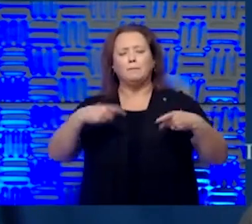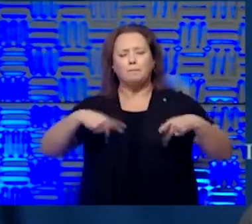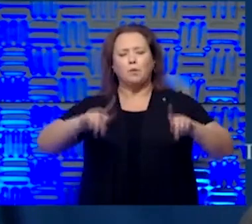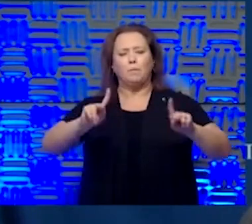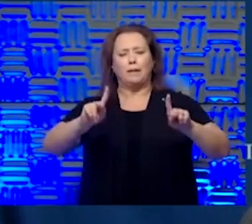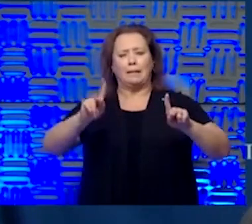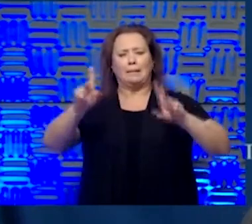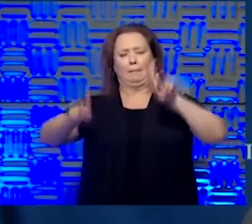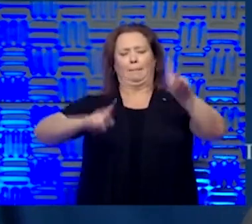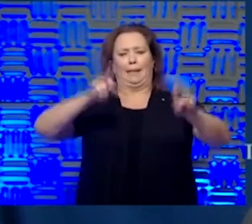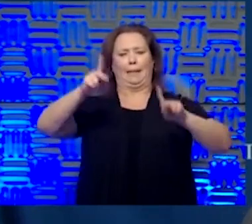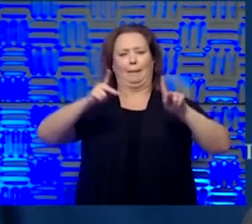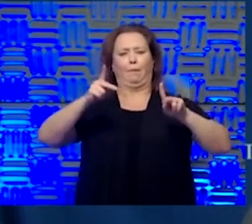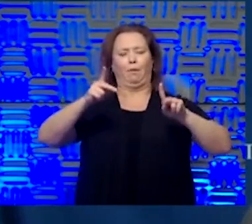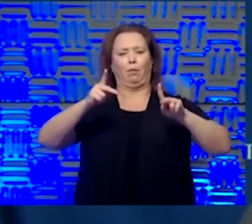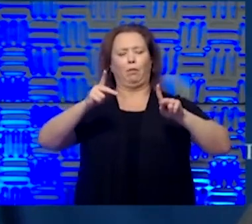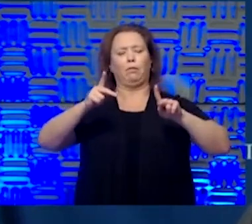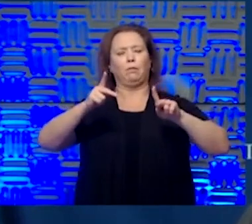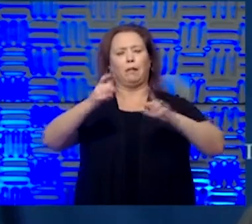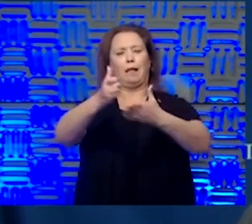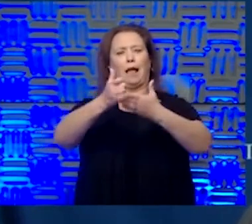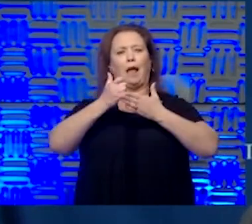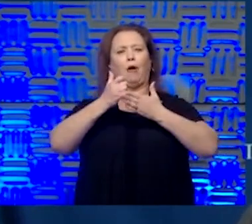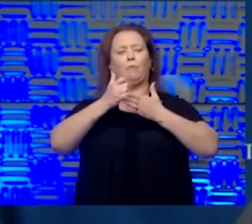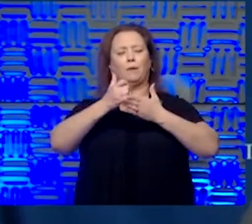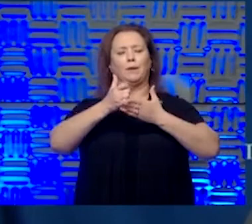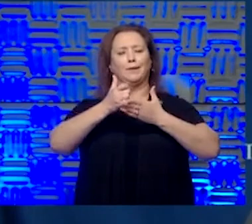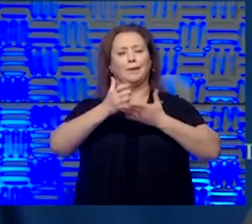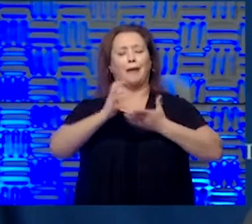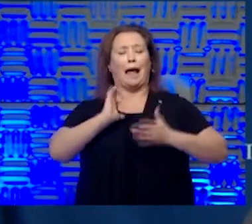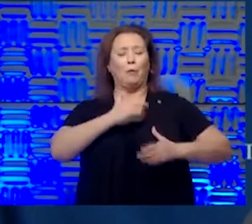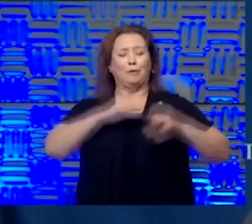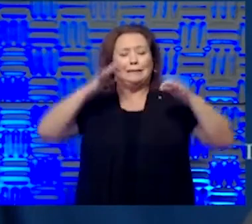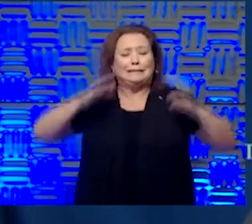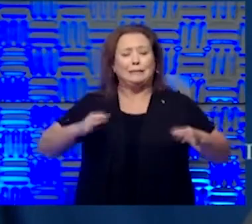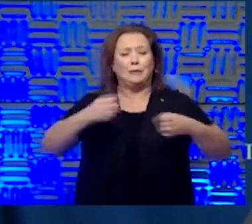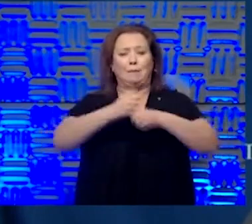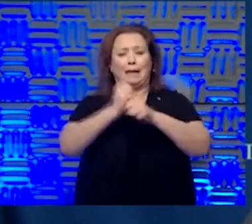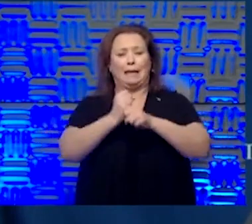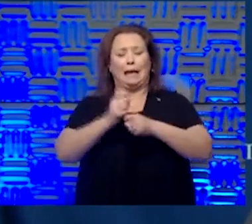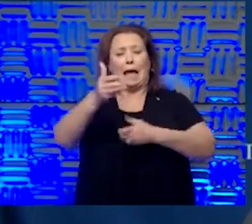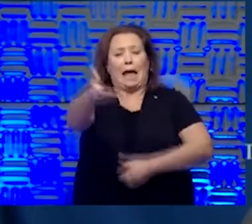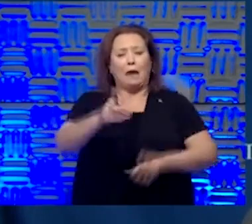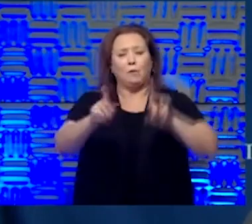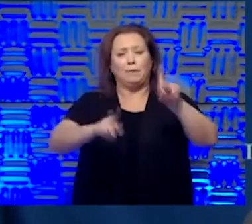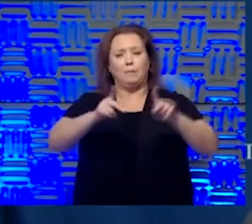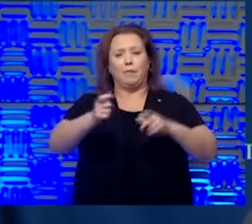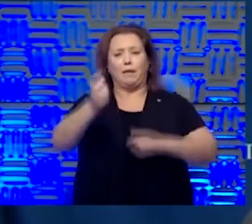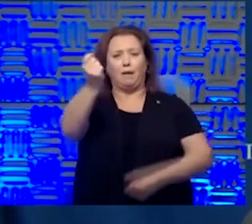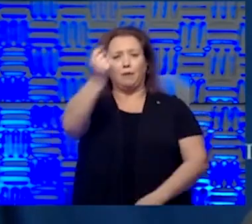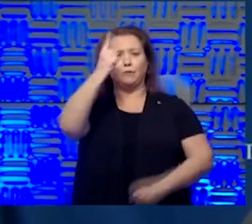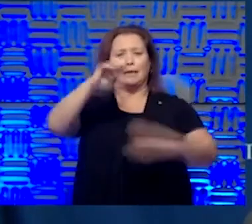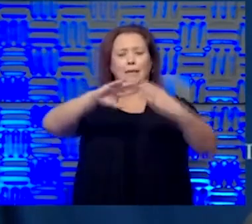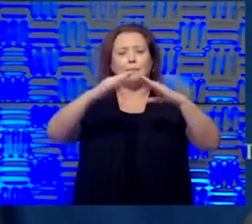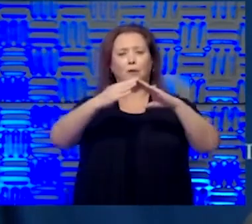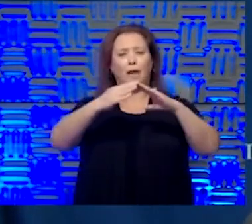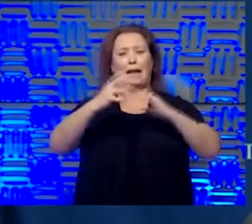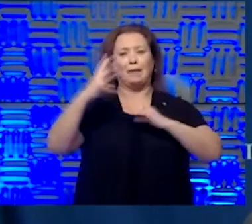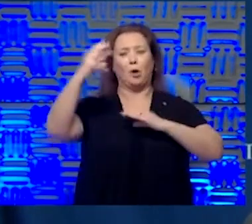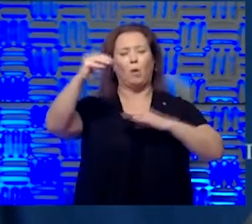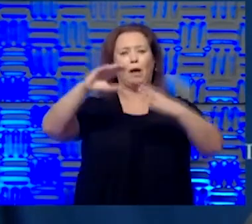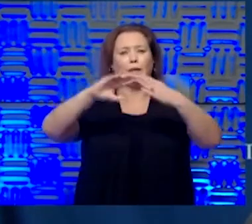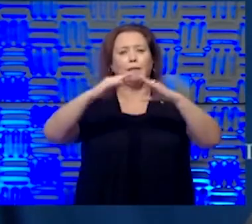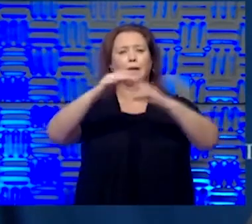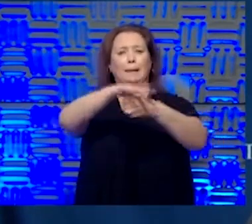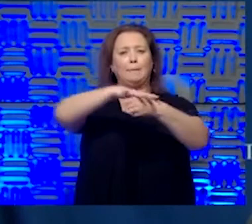not most, of our decision making, hiring people that understand the community and can get out there into the neighborhoods and do things.